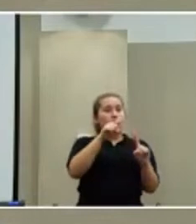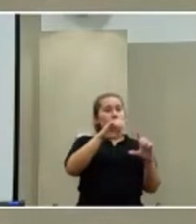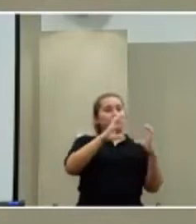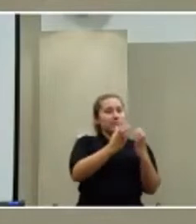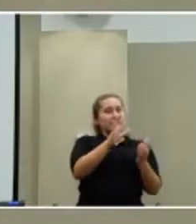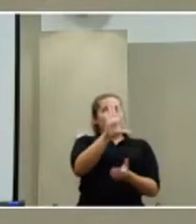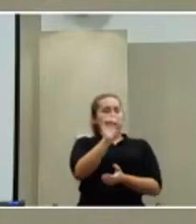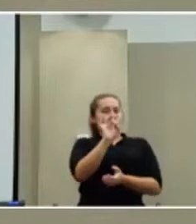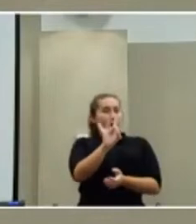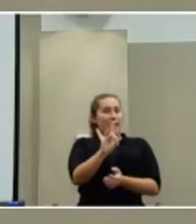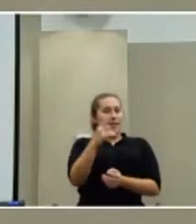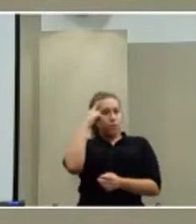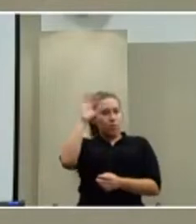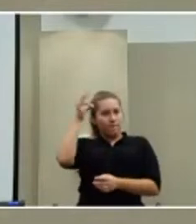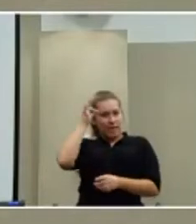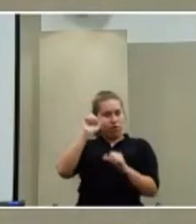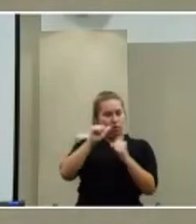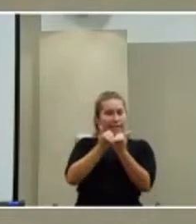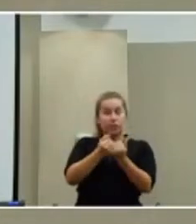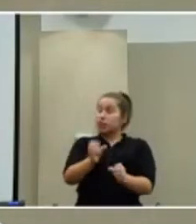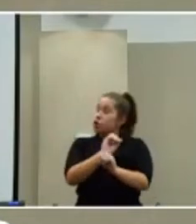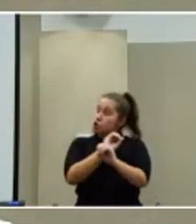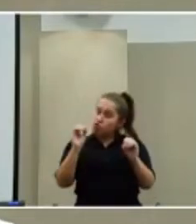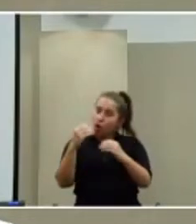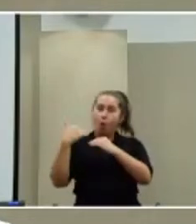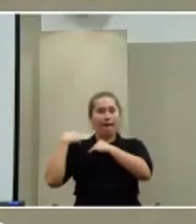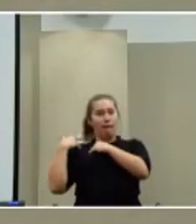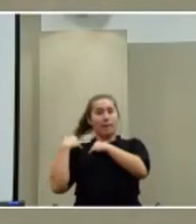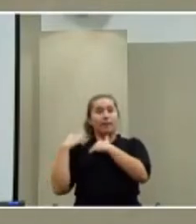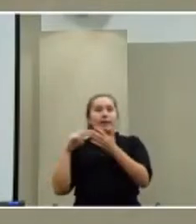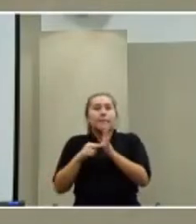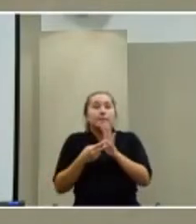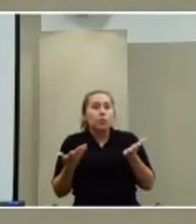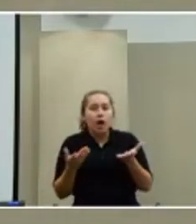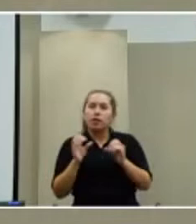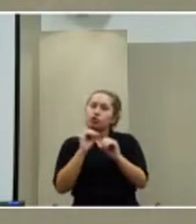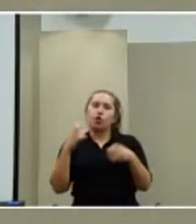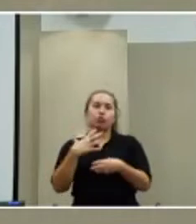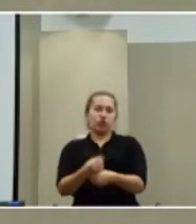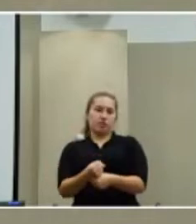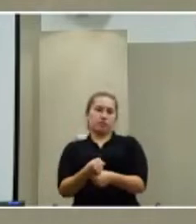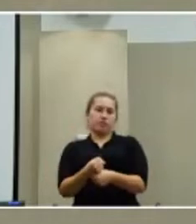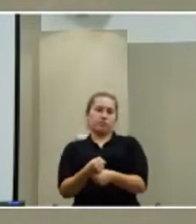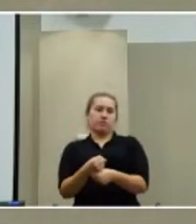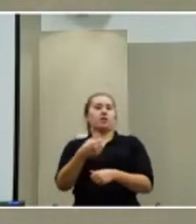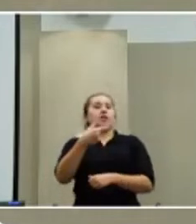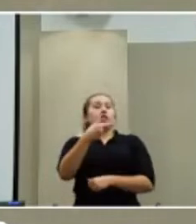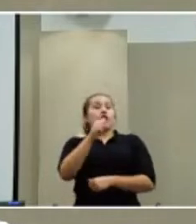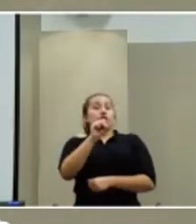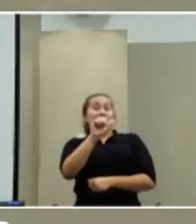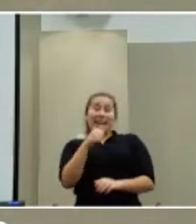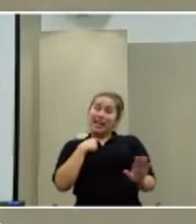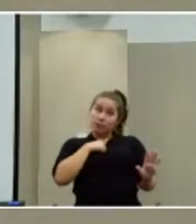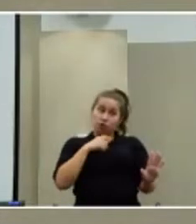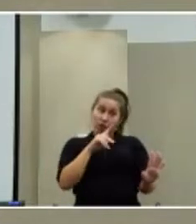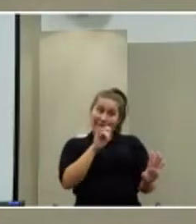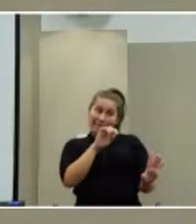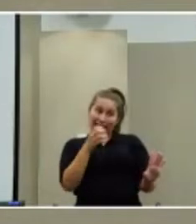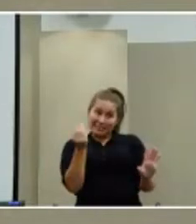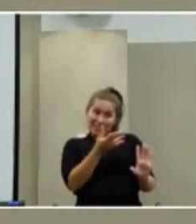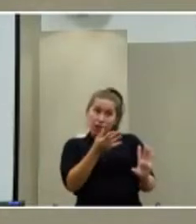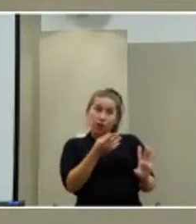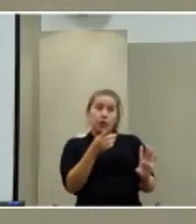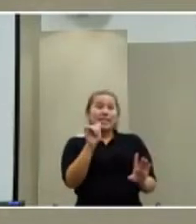for federal agencies, no accountability, and therefore no trust. GSA, I'm sorry, Kate, to say it, but is among